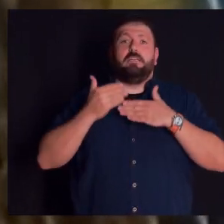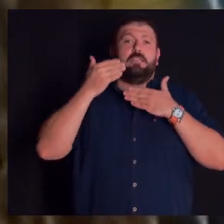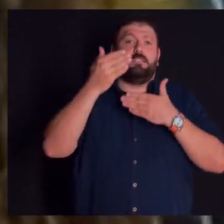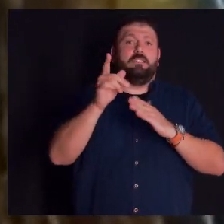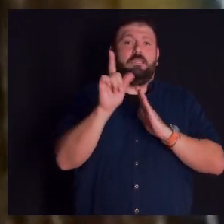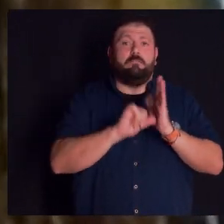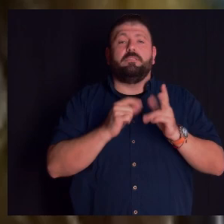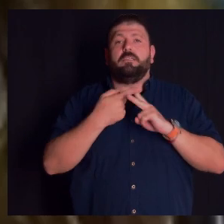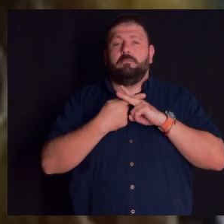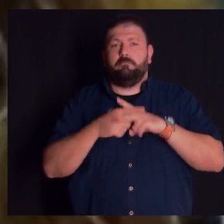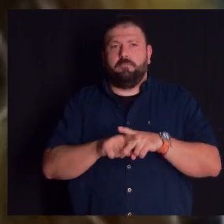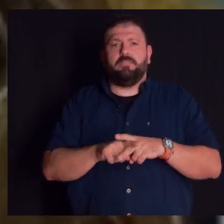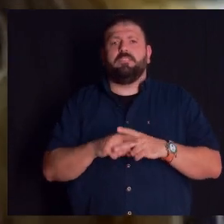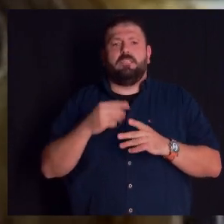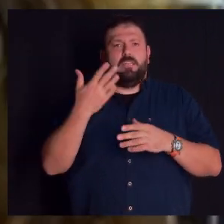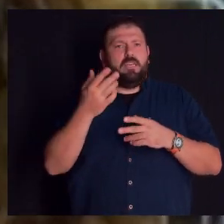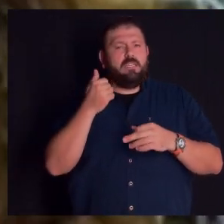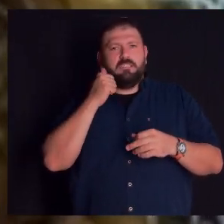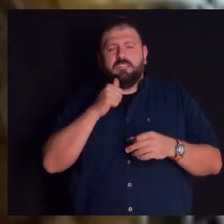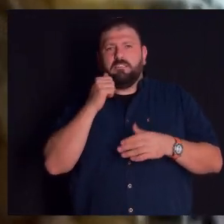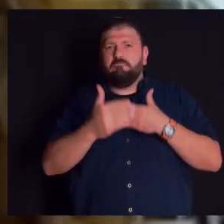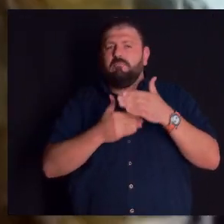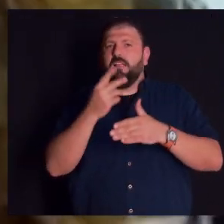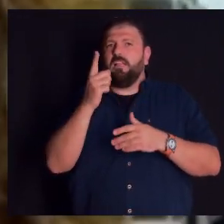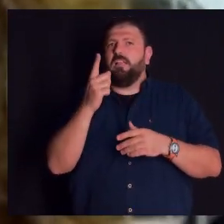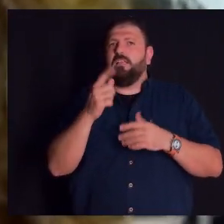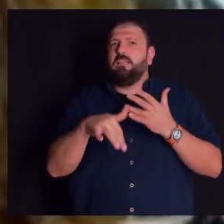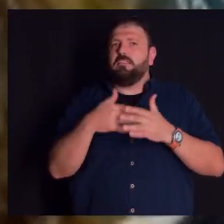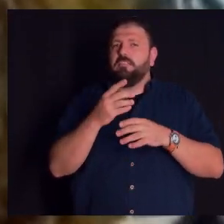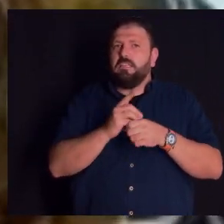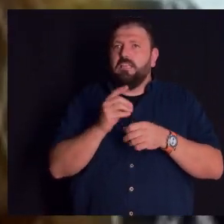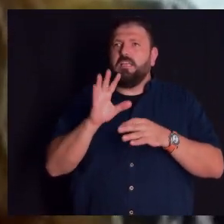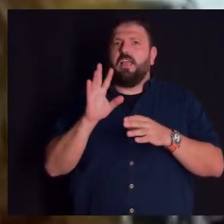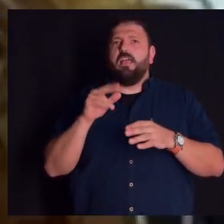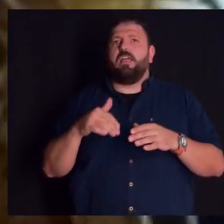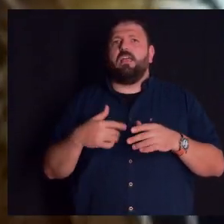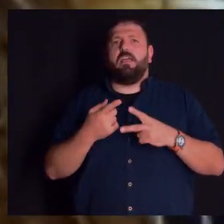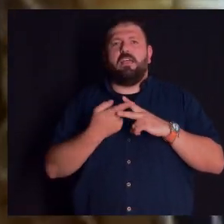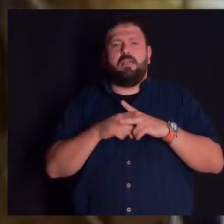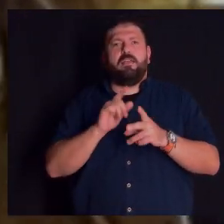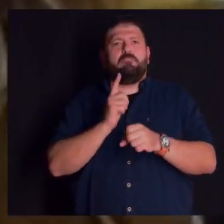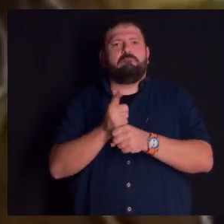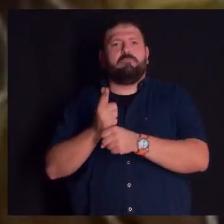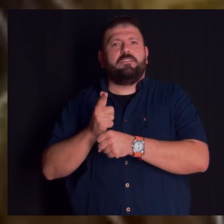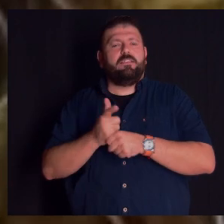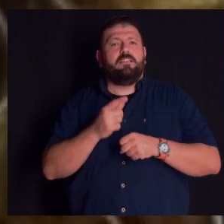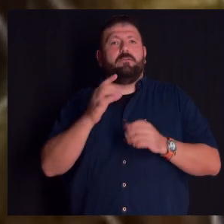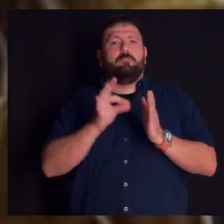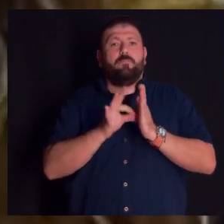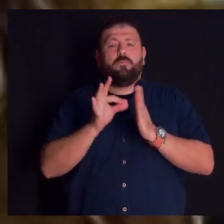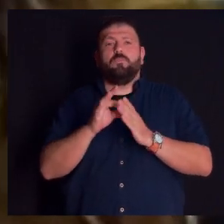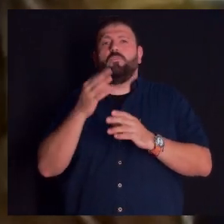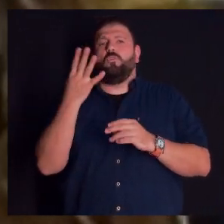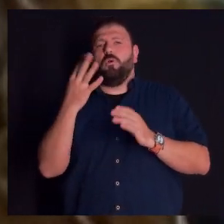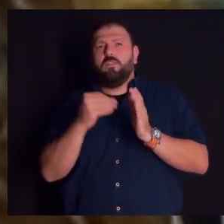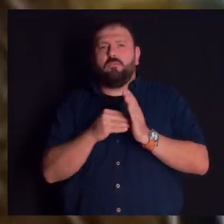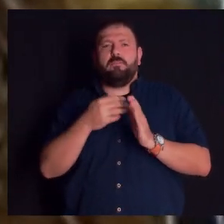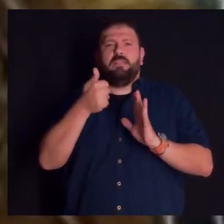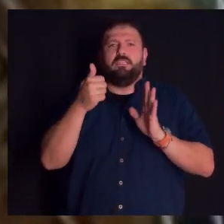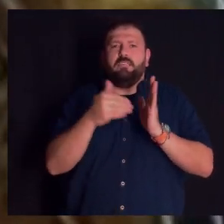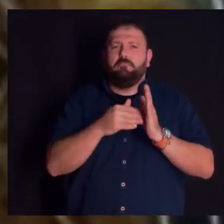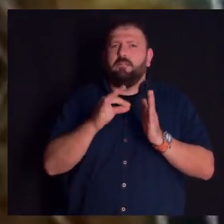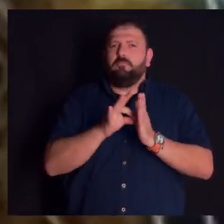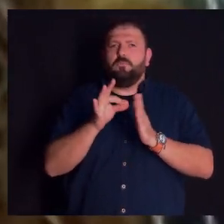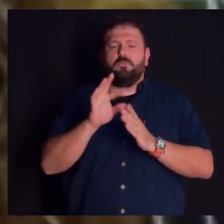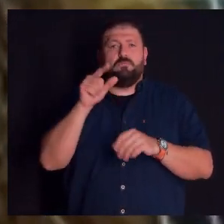the 2,500. Next following month, 2,500 points in 2 weeks, and they start to